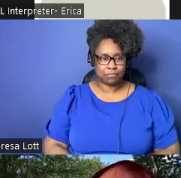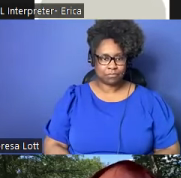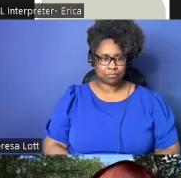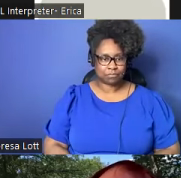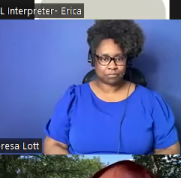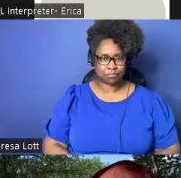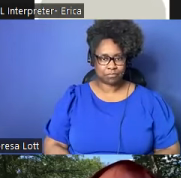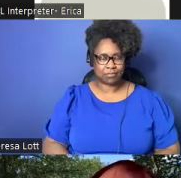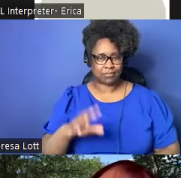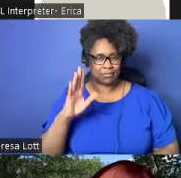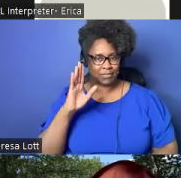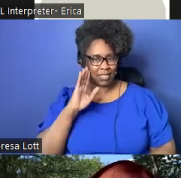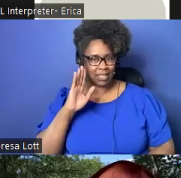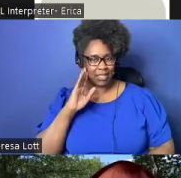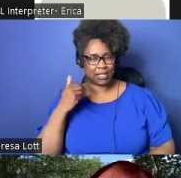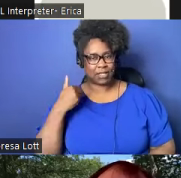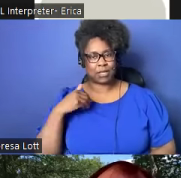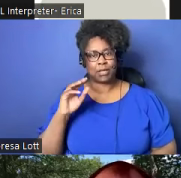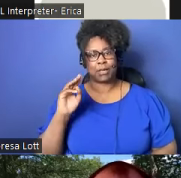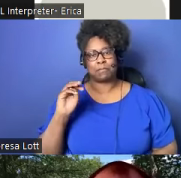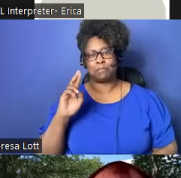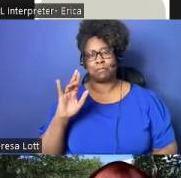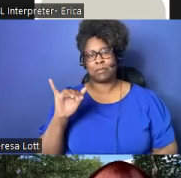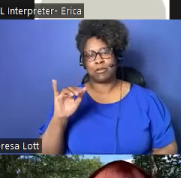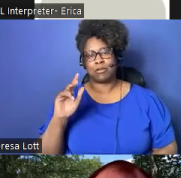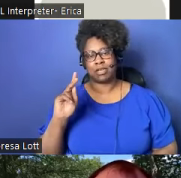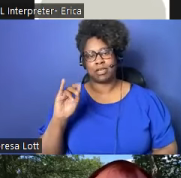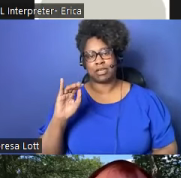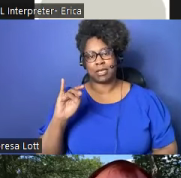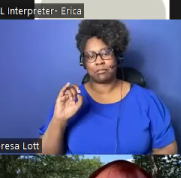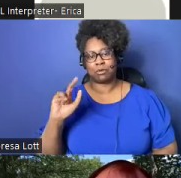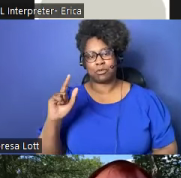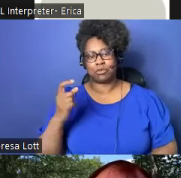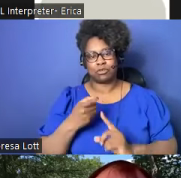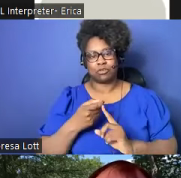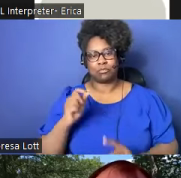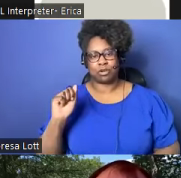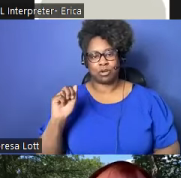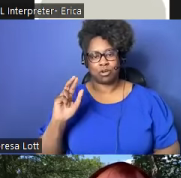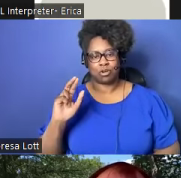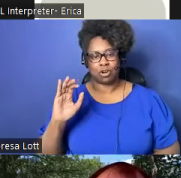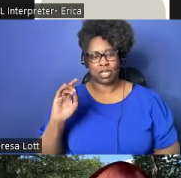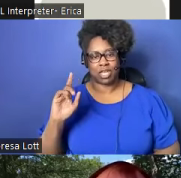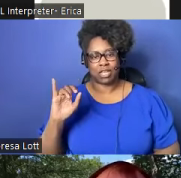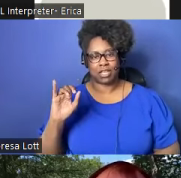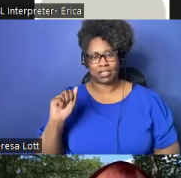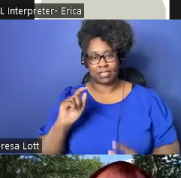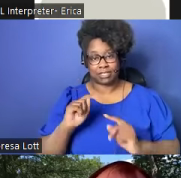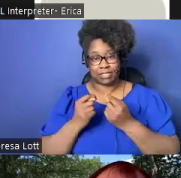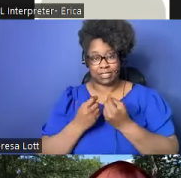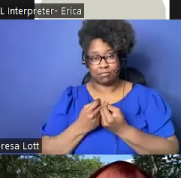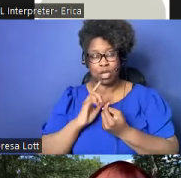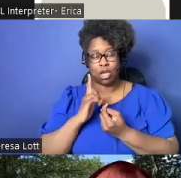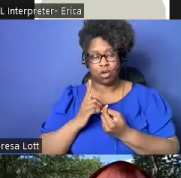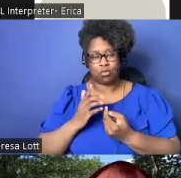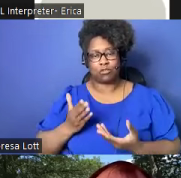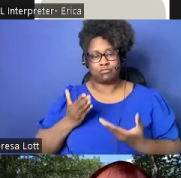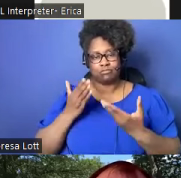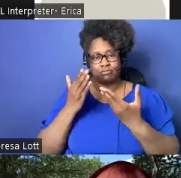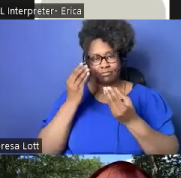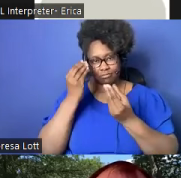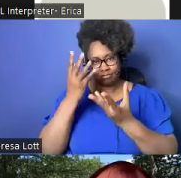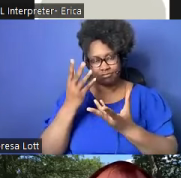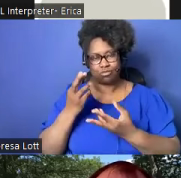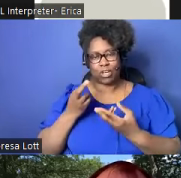Hi, everyone. Mary Kimball from the Arcadis team. I'll be presenting some of the recommendations on the policy and governance side of things.